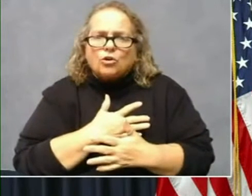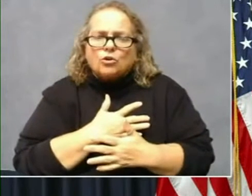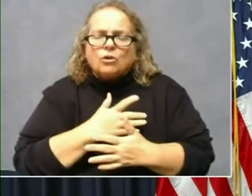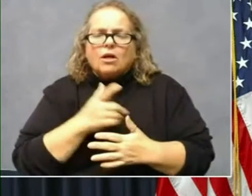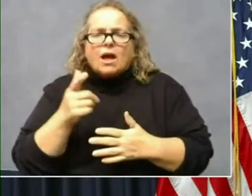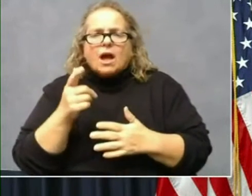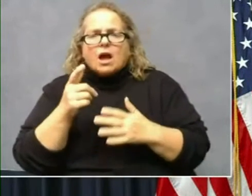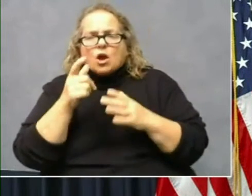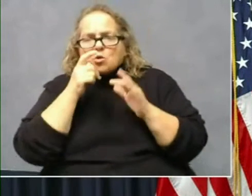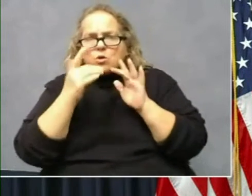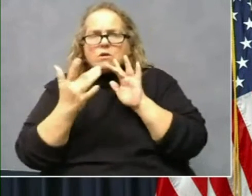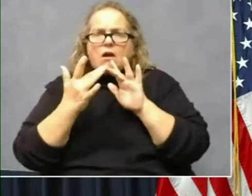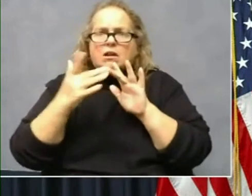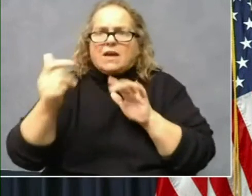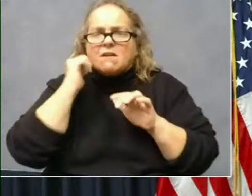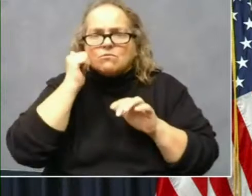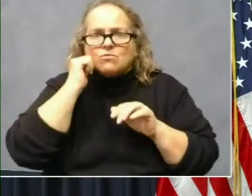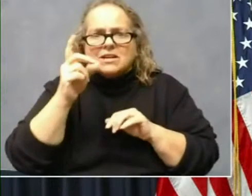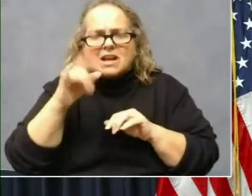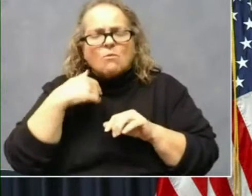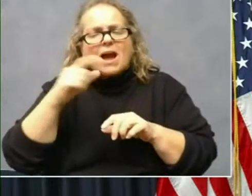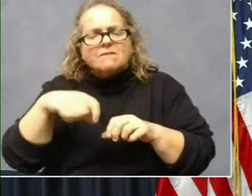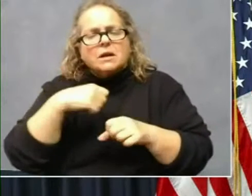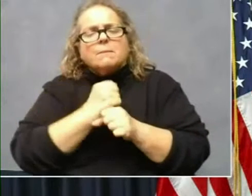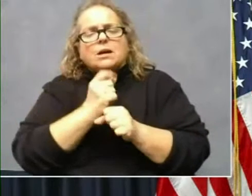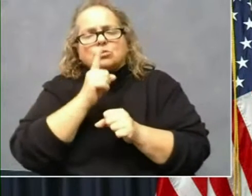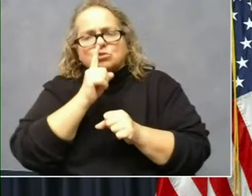make sure that there are real options,